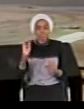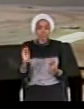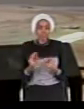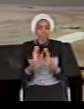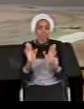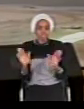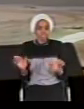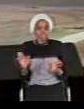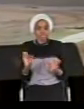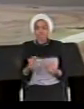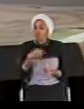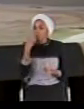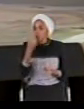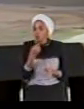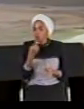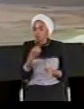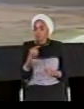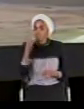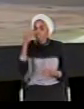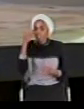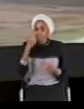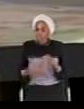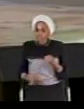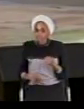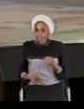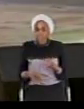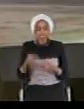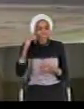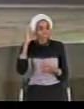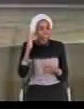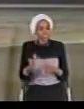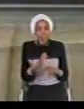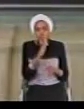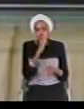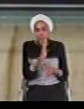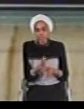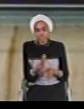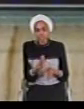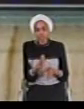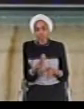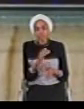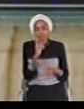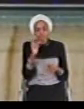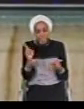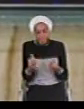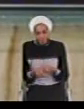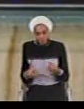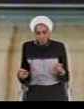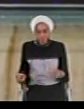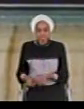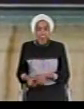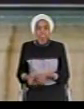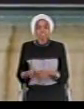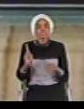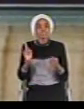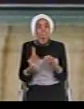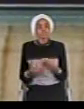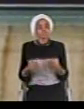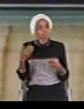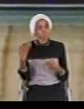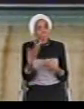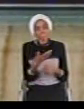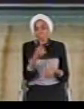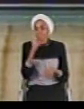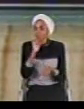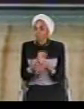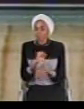this. Whose end shall be according to their